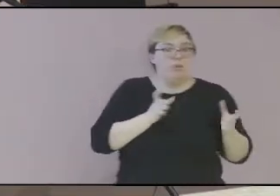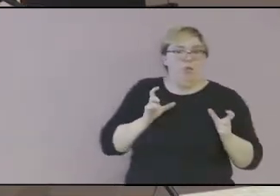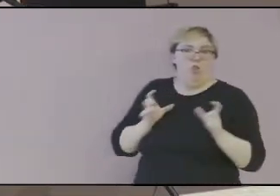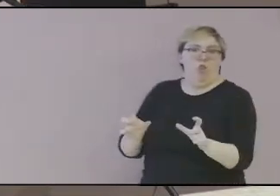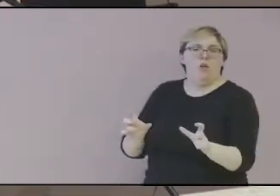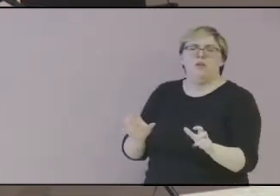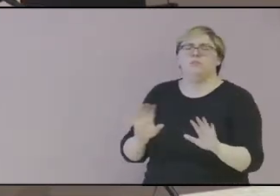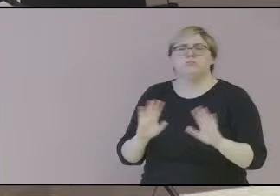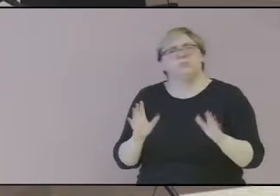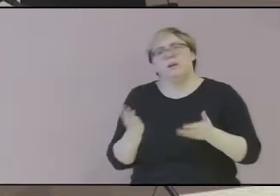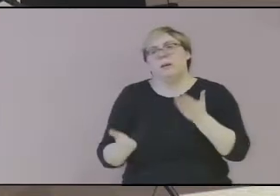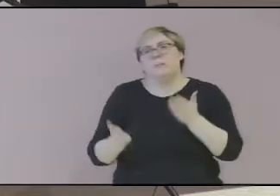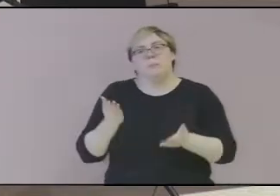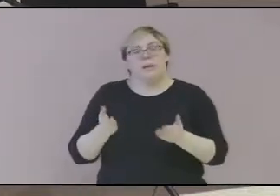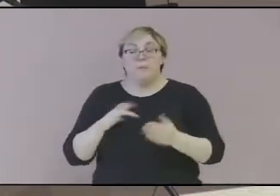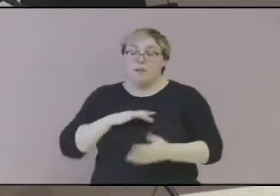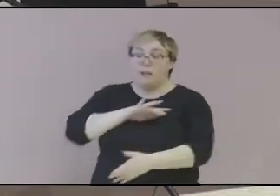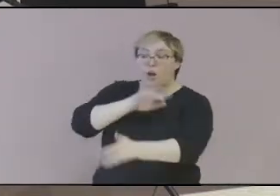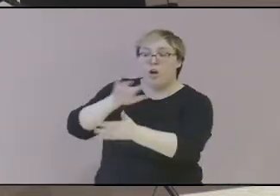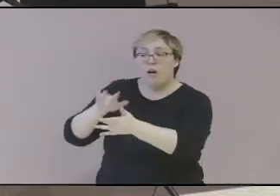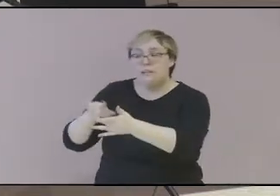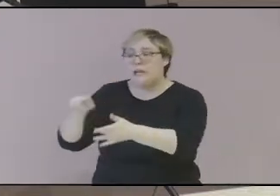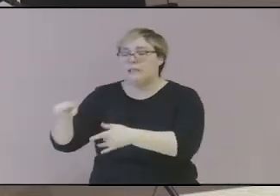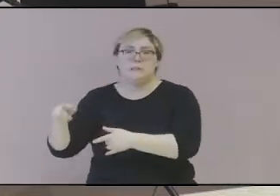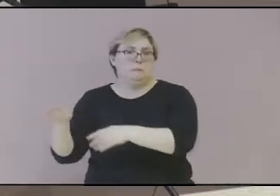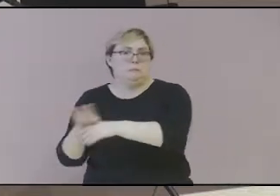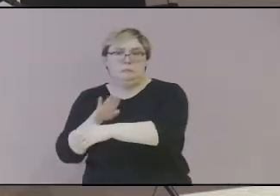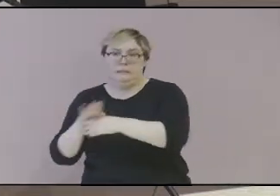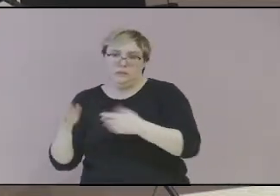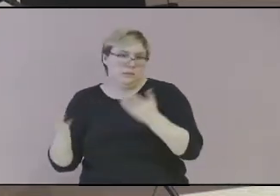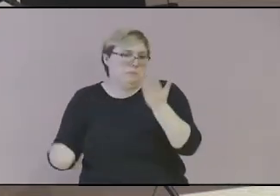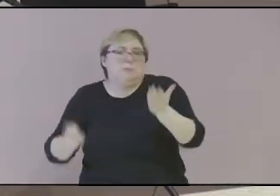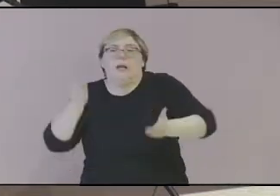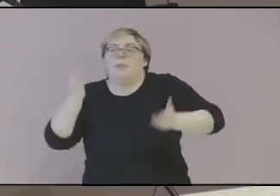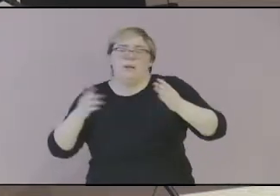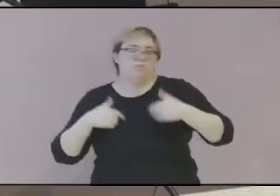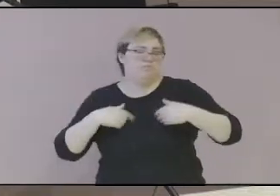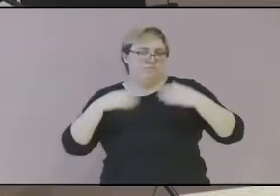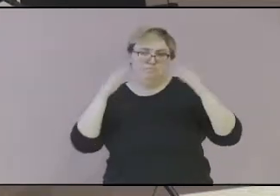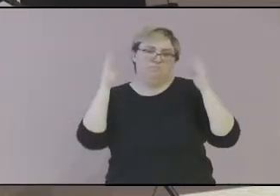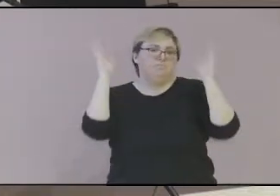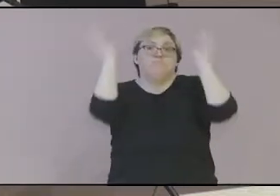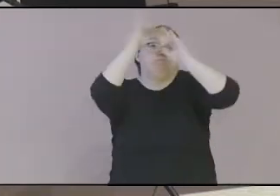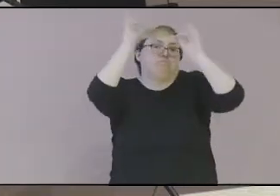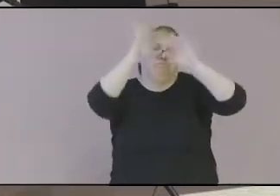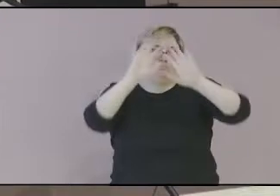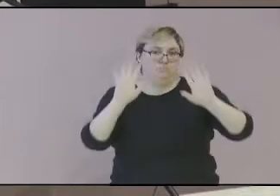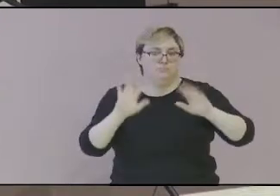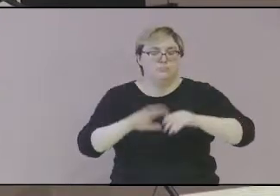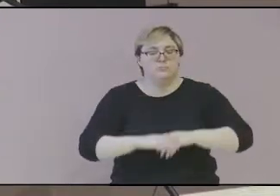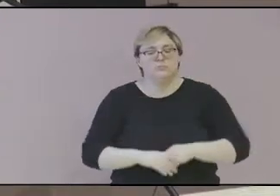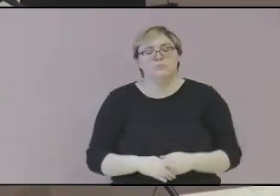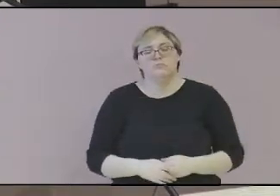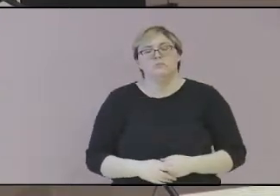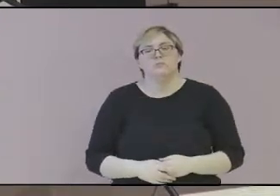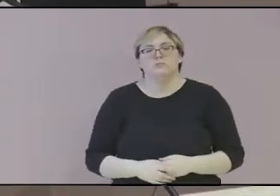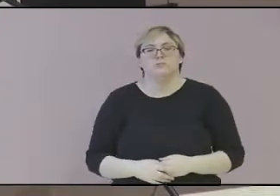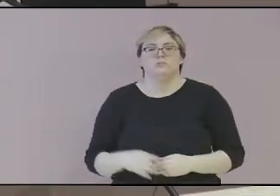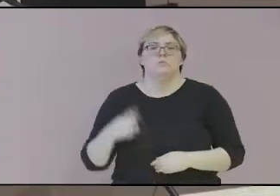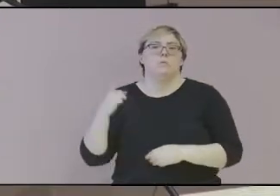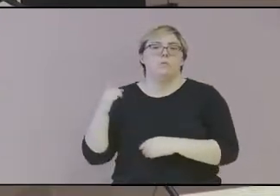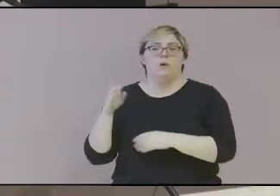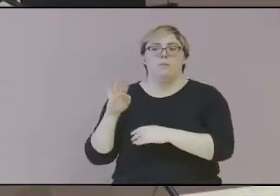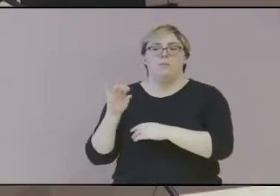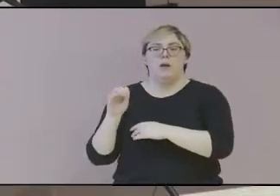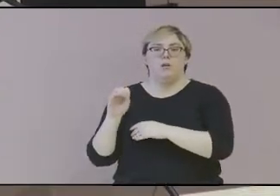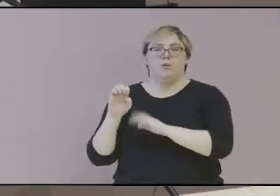of outreach. Adrienne Ash, a well-known bioethicist who was blind, she's now passed away,